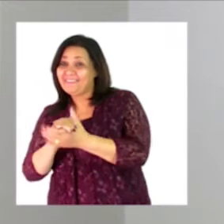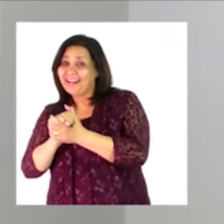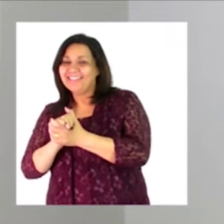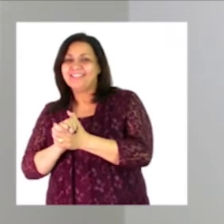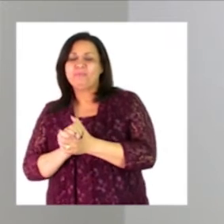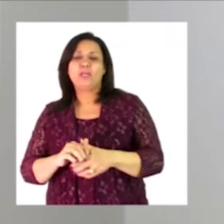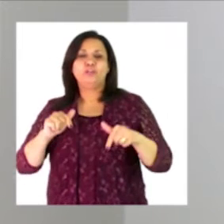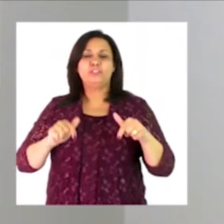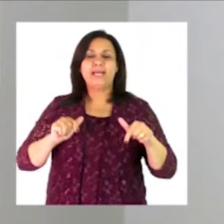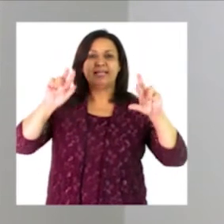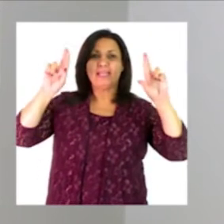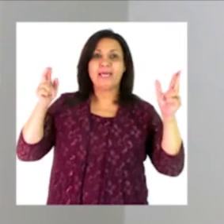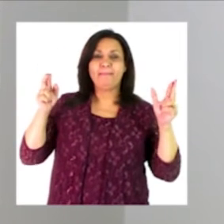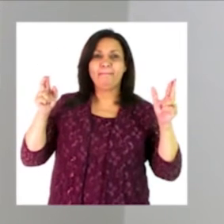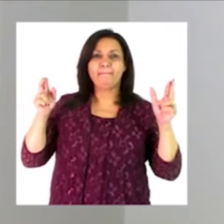Today's theme is